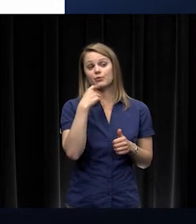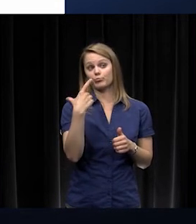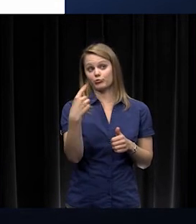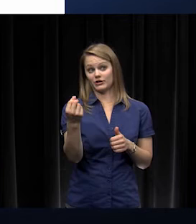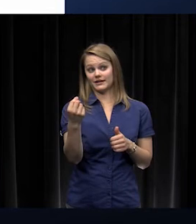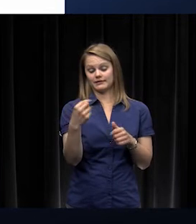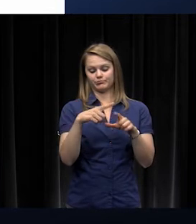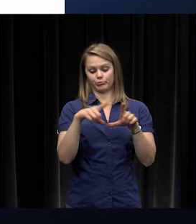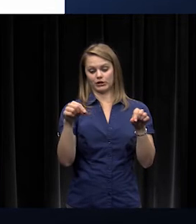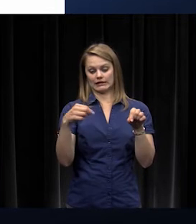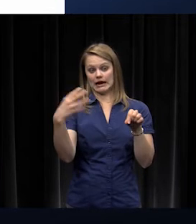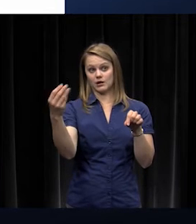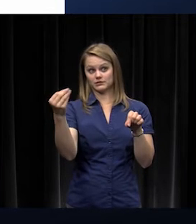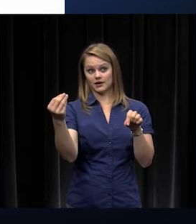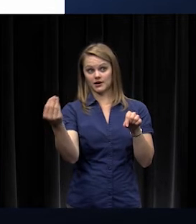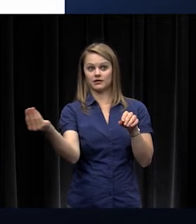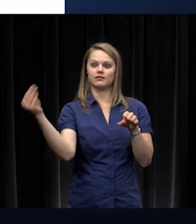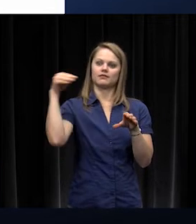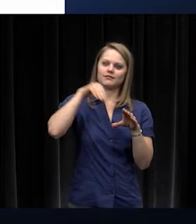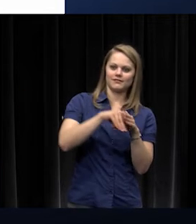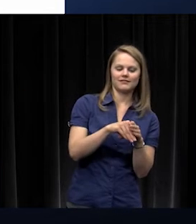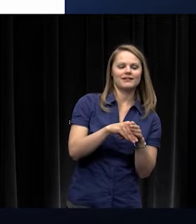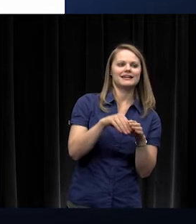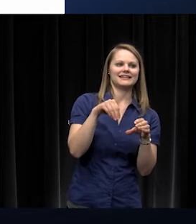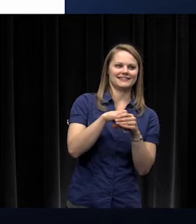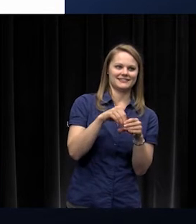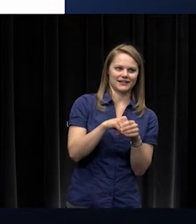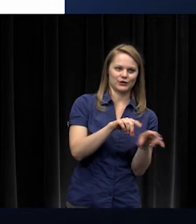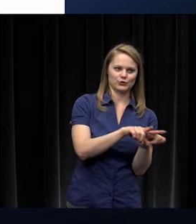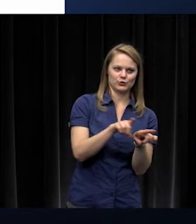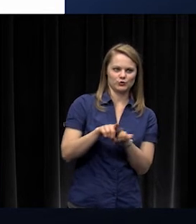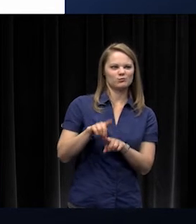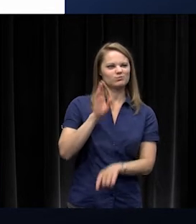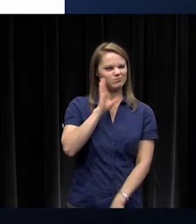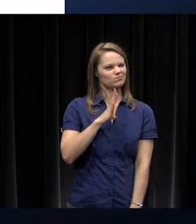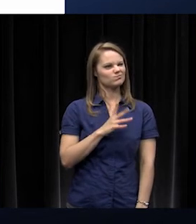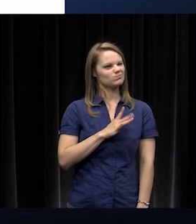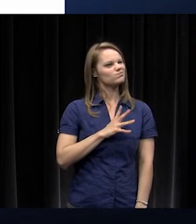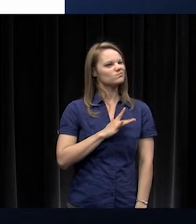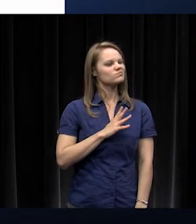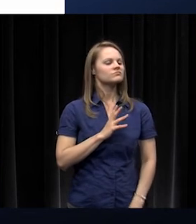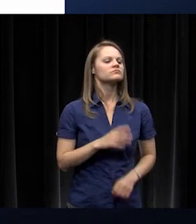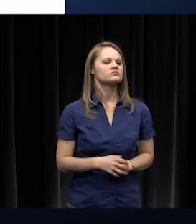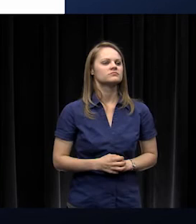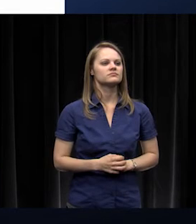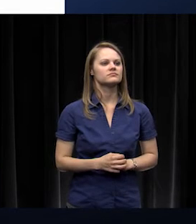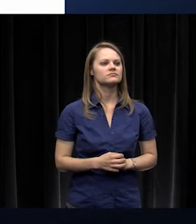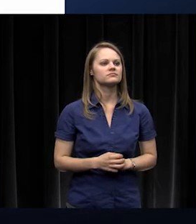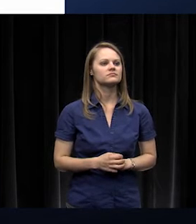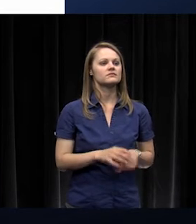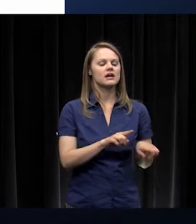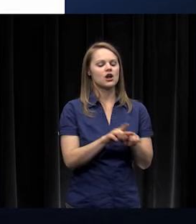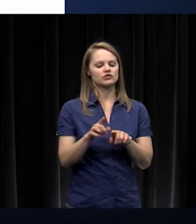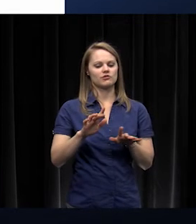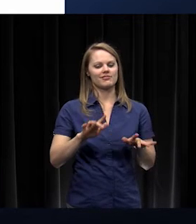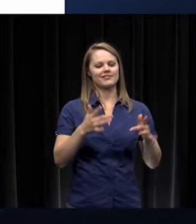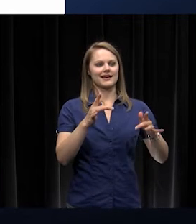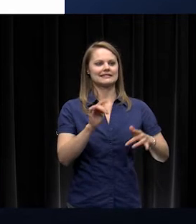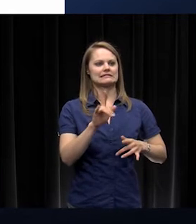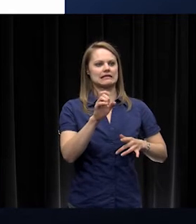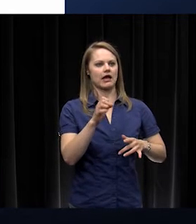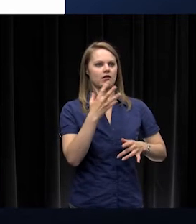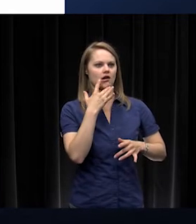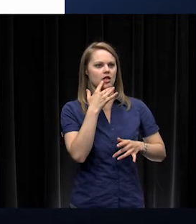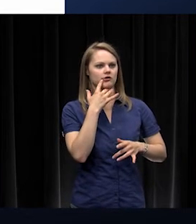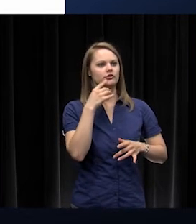to be inside. So I think it's going to be a really nice feature for the facility as well. And then bringing in that lighter tile color into the